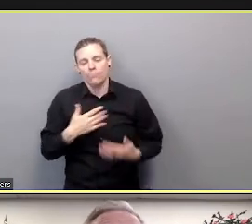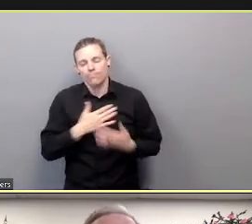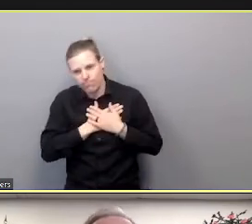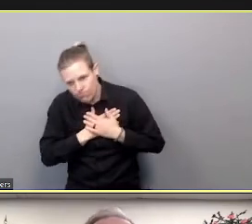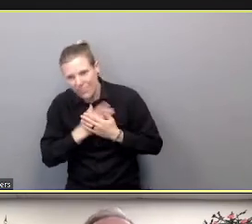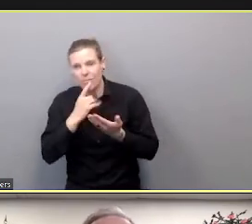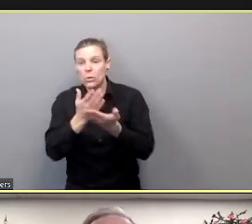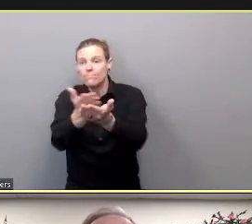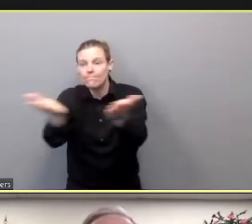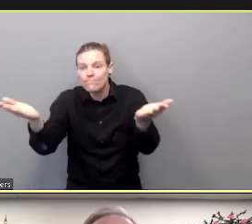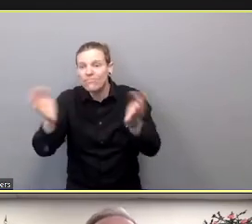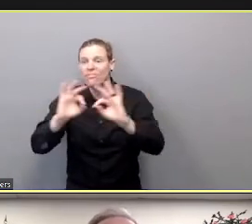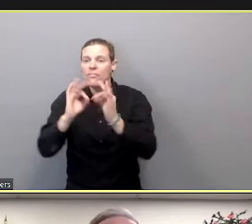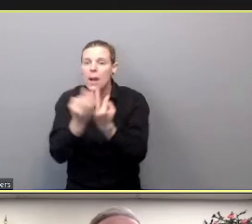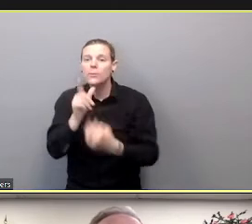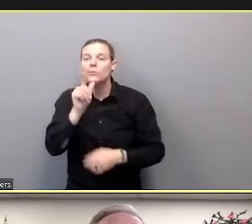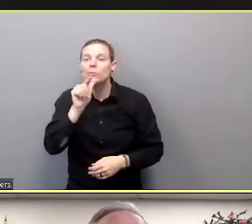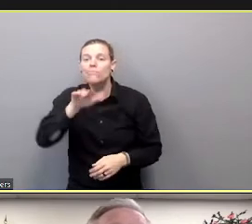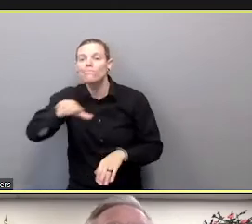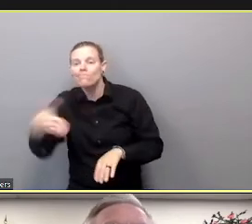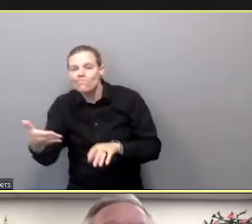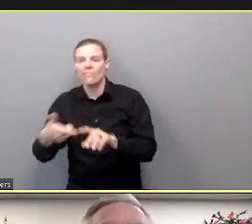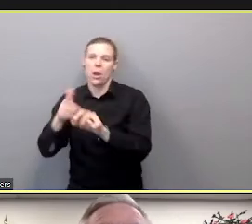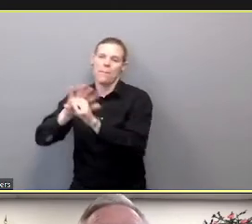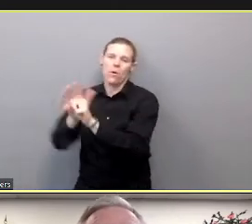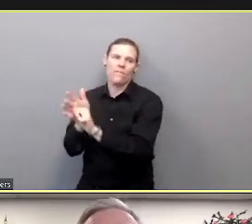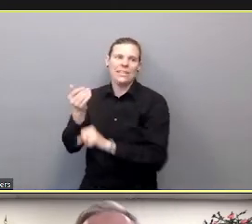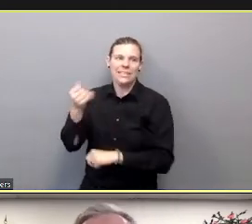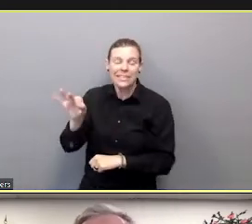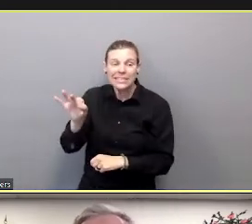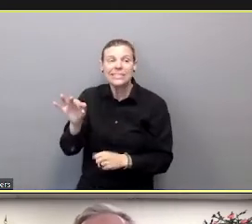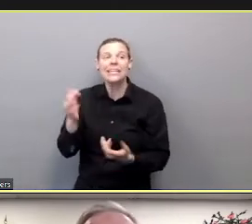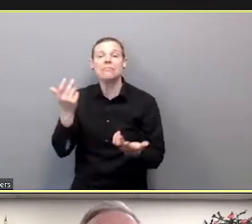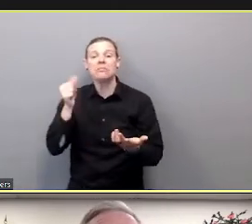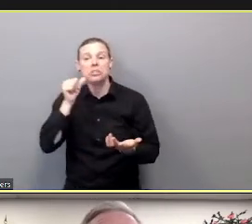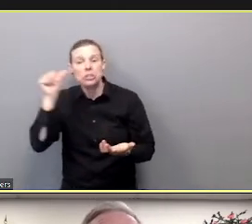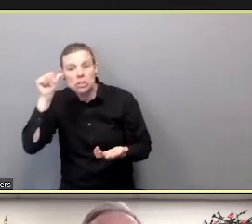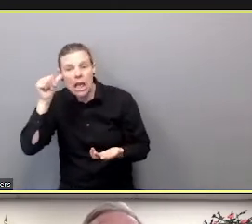but since the beginning of the pandemic. And as you can see, there's over